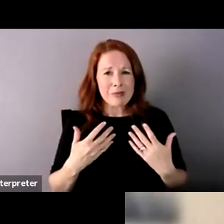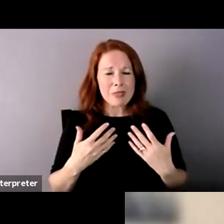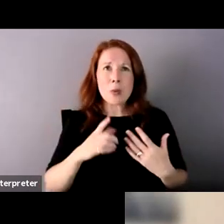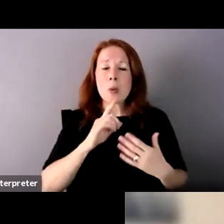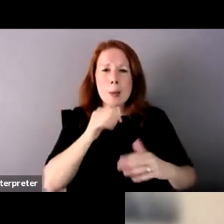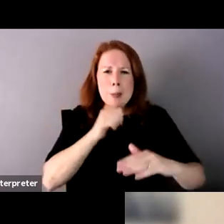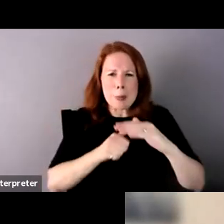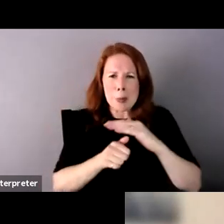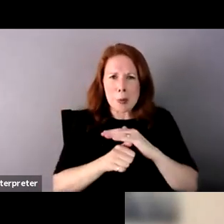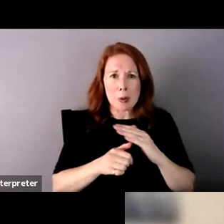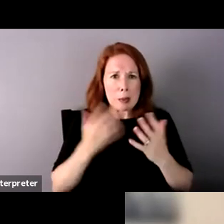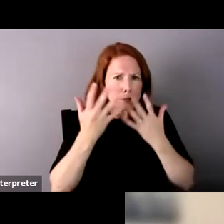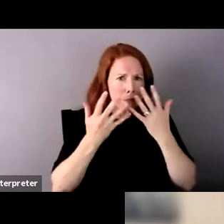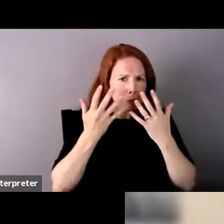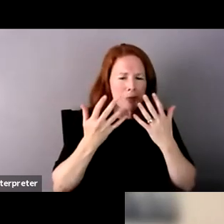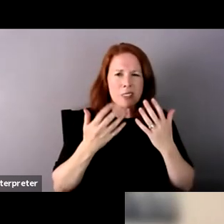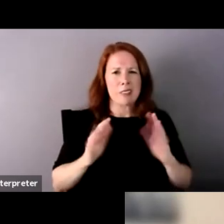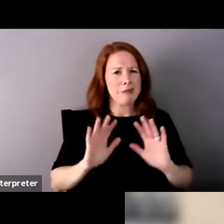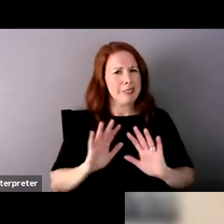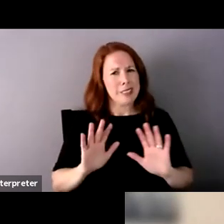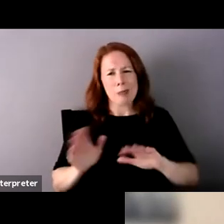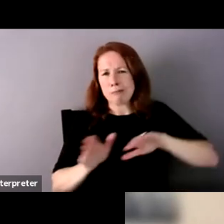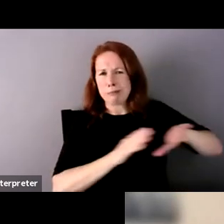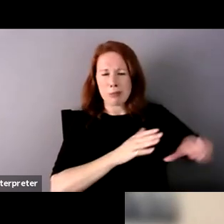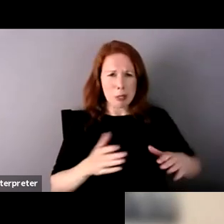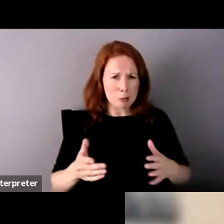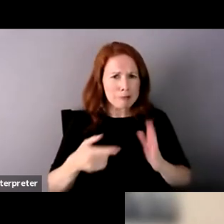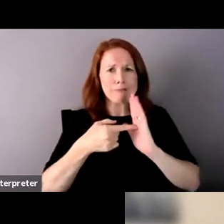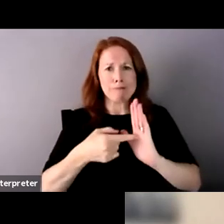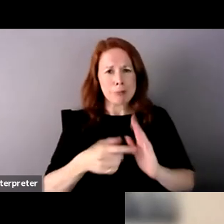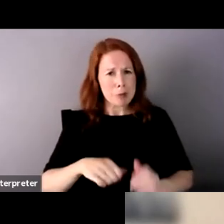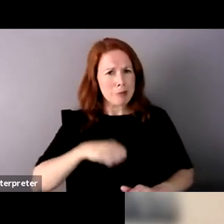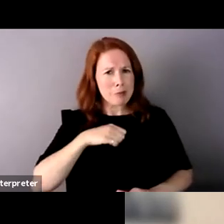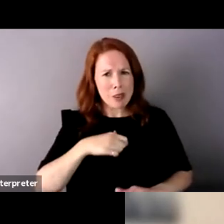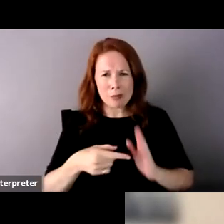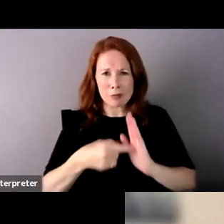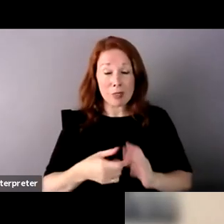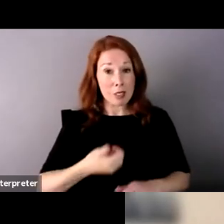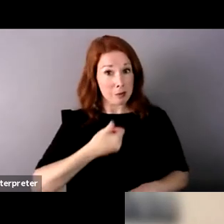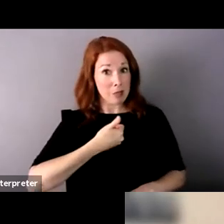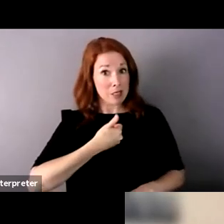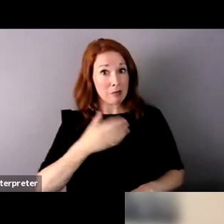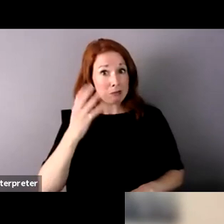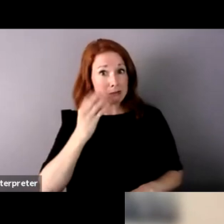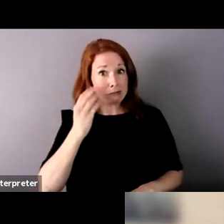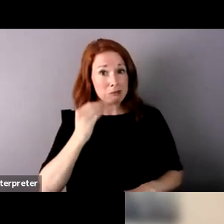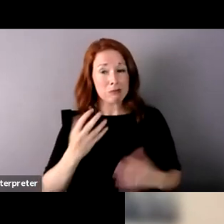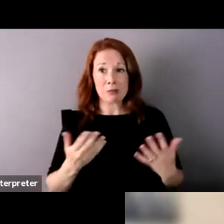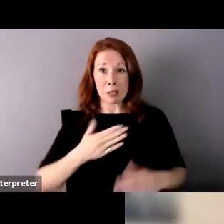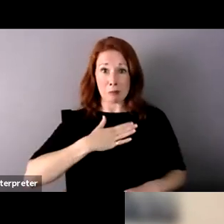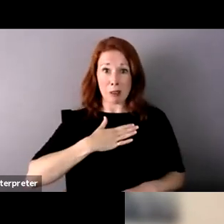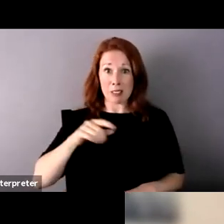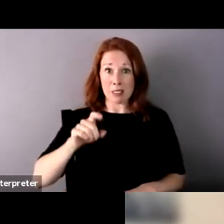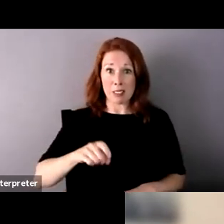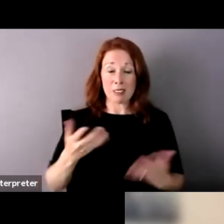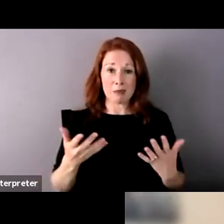hidden for far too long. And there are resources out there. And I think to, you know, my own self and my need